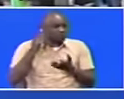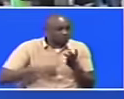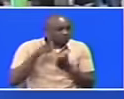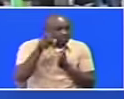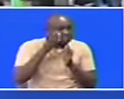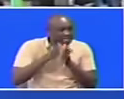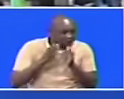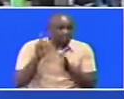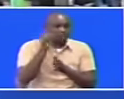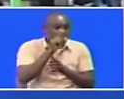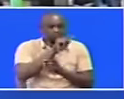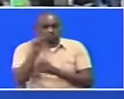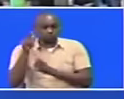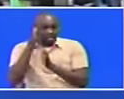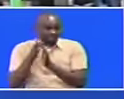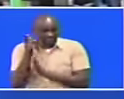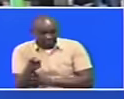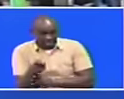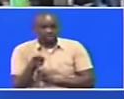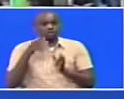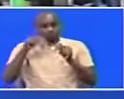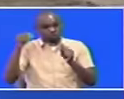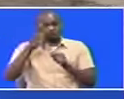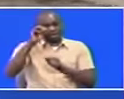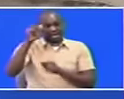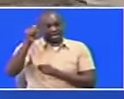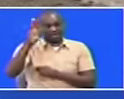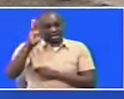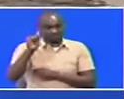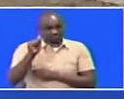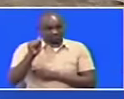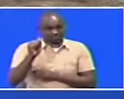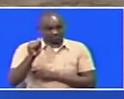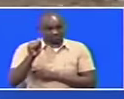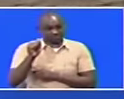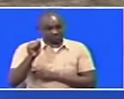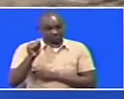the rail from Nairobi, Naivasha, all the way to Malaba